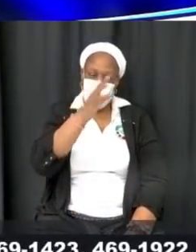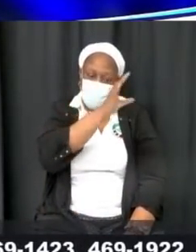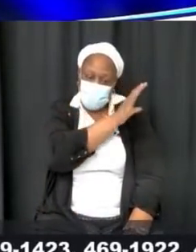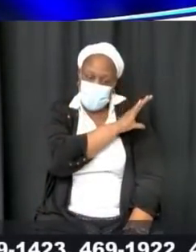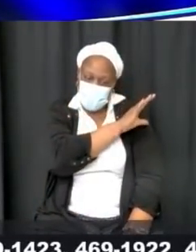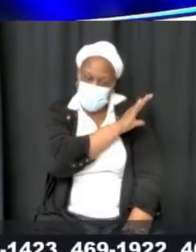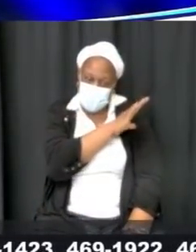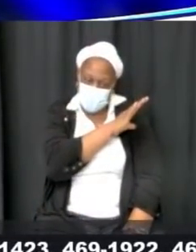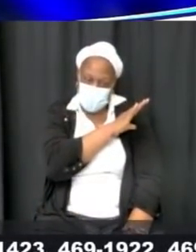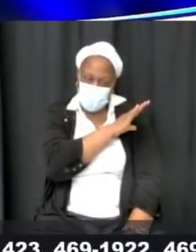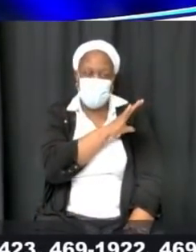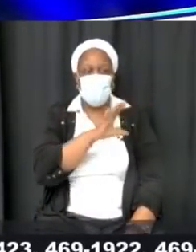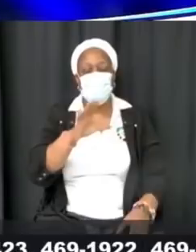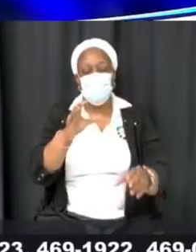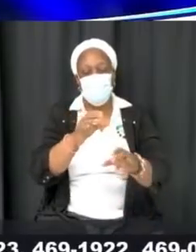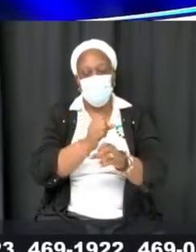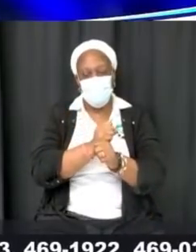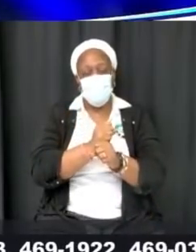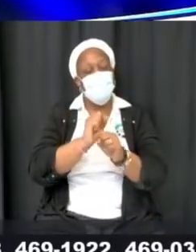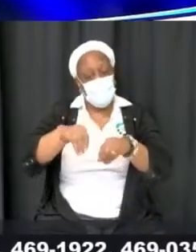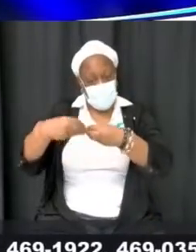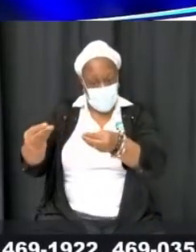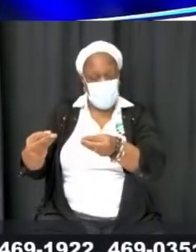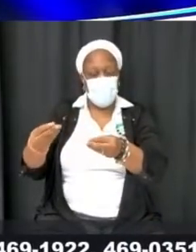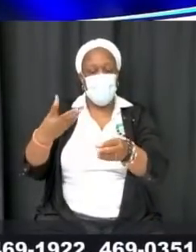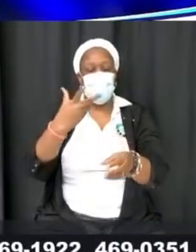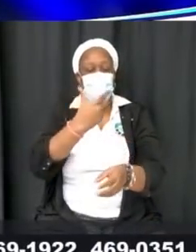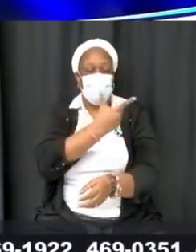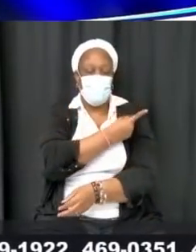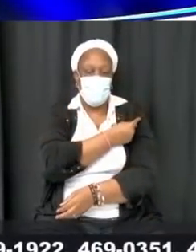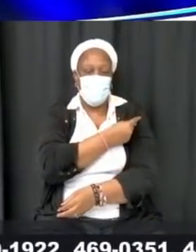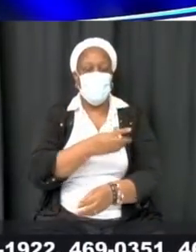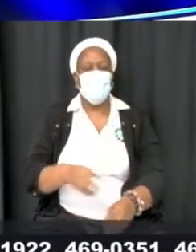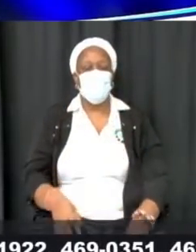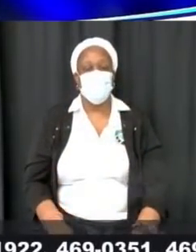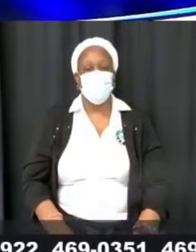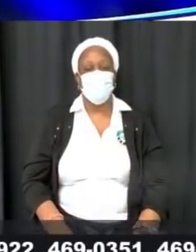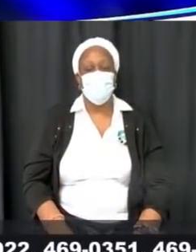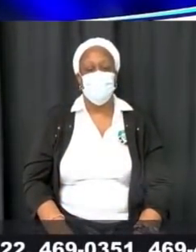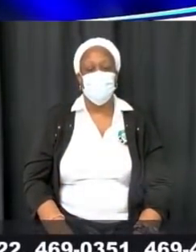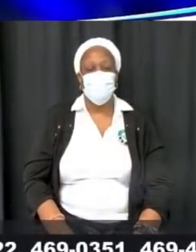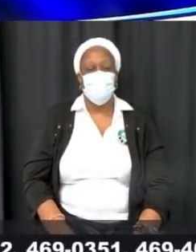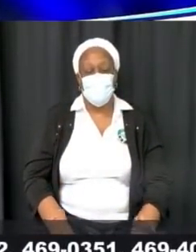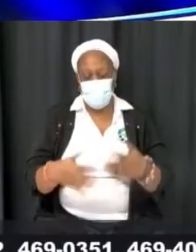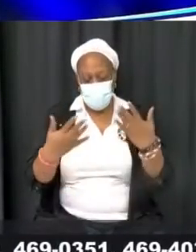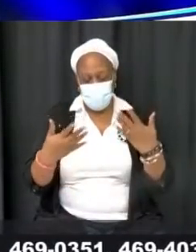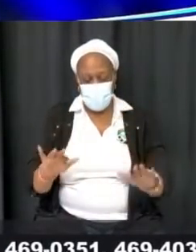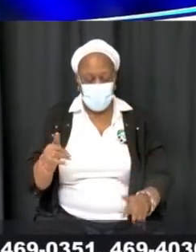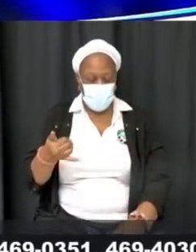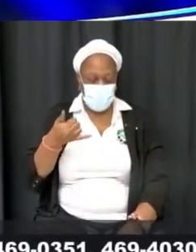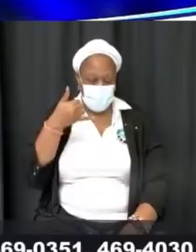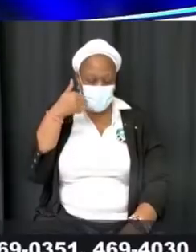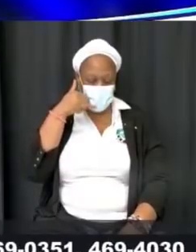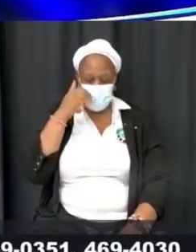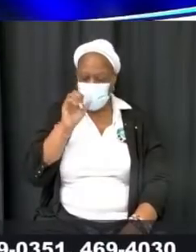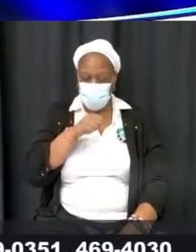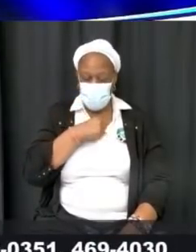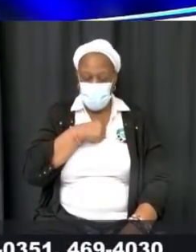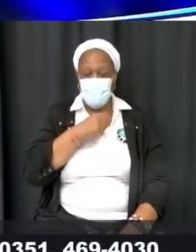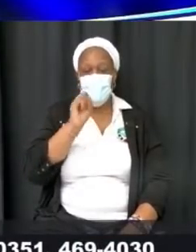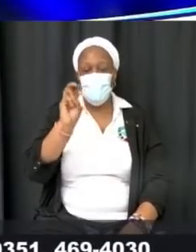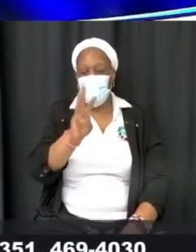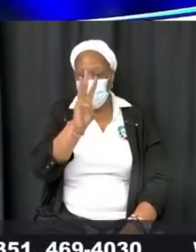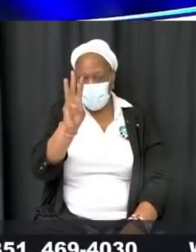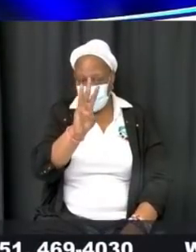Nevis involved in the vaccination process that ended about 5 o'clock on the 30th